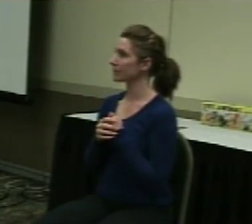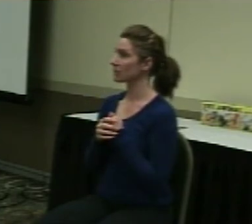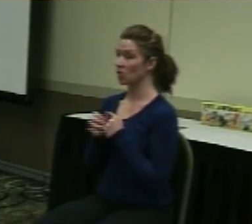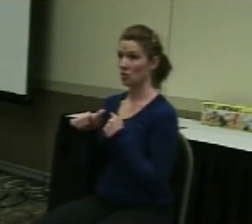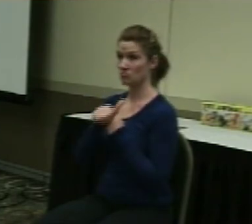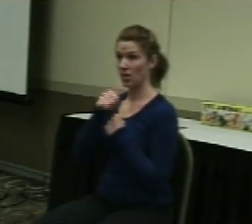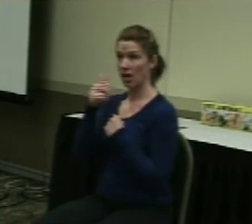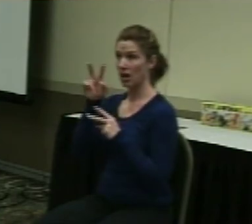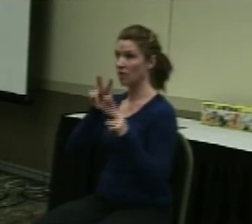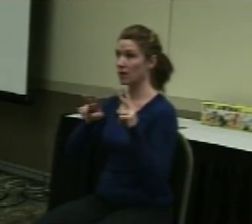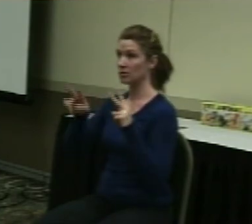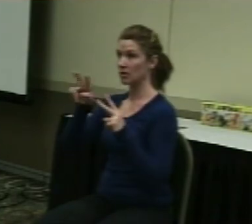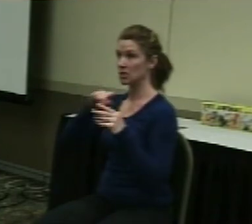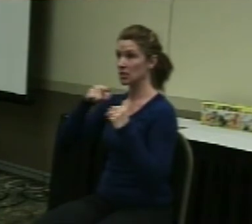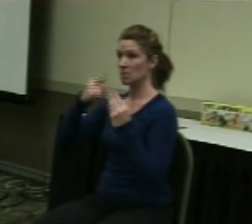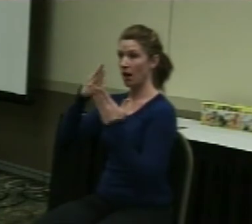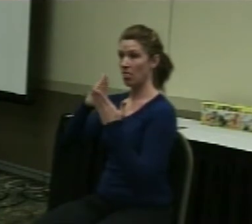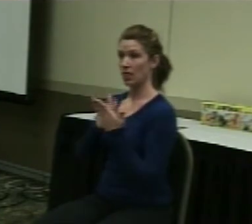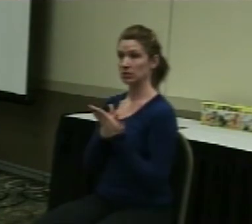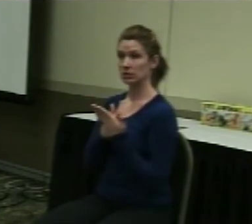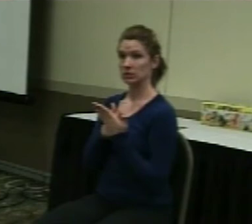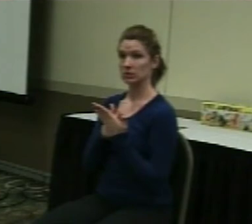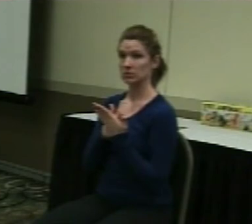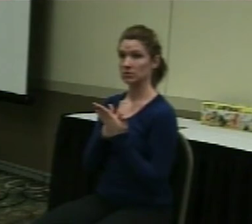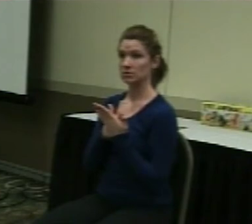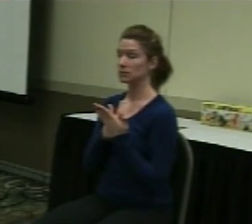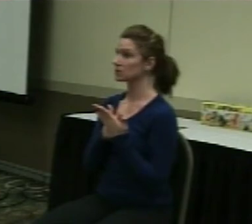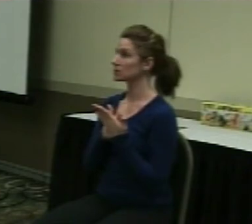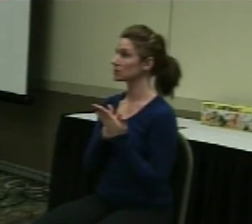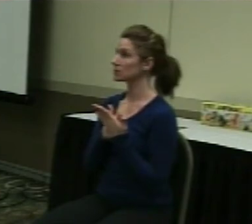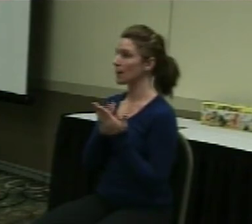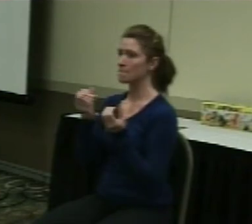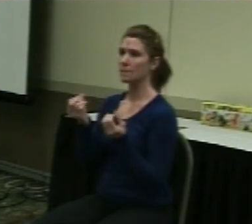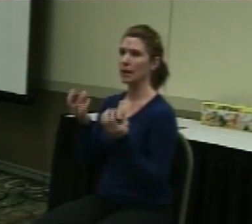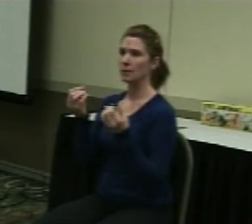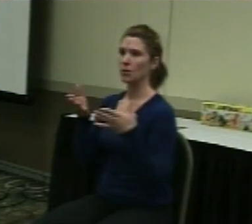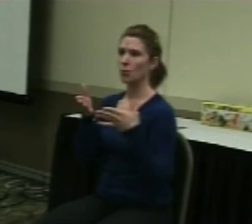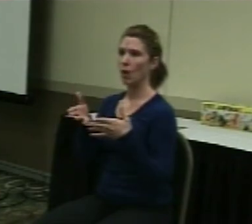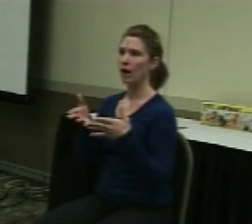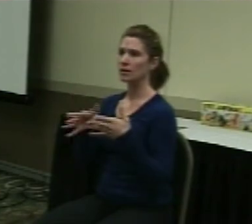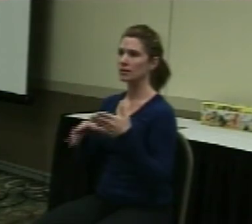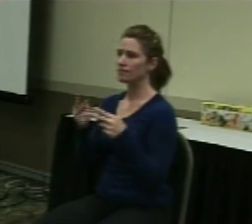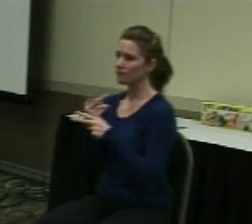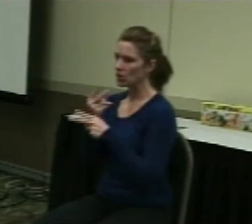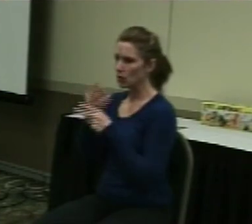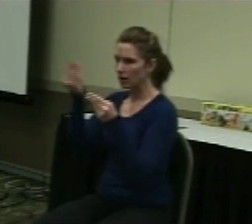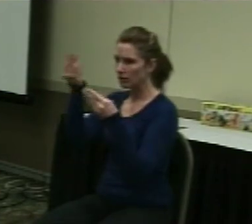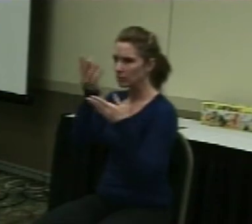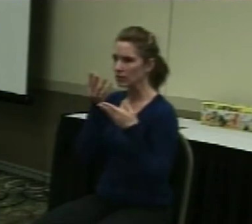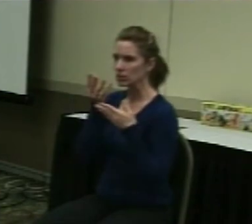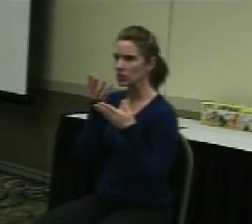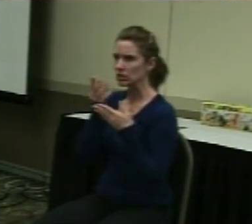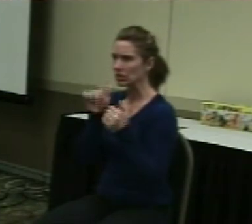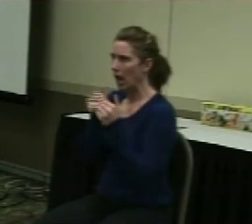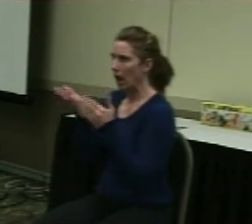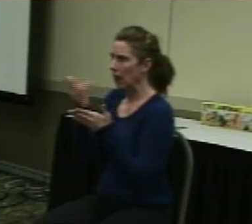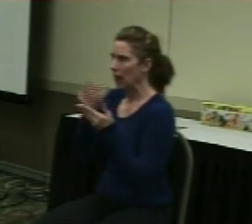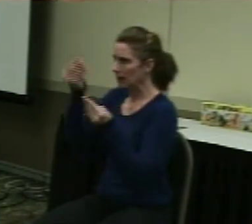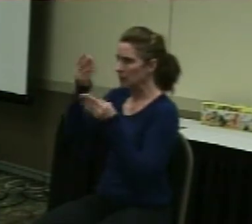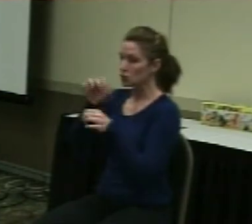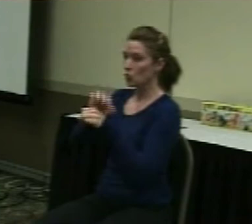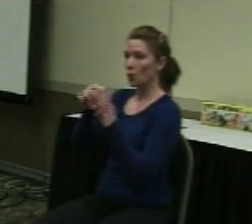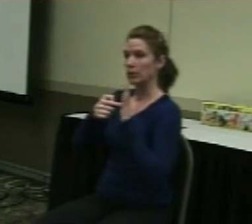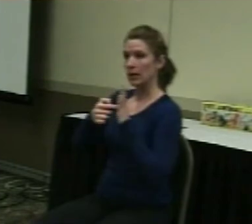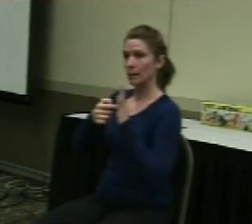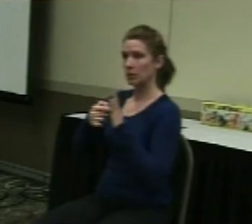Or any other observations about the list of things? There are so many ways to find out information. Work samples